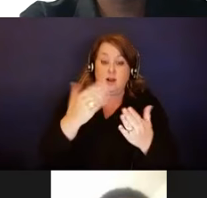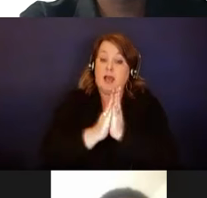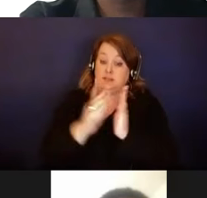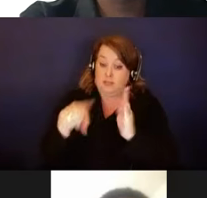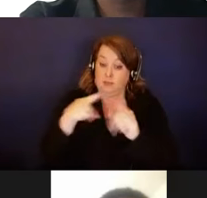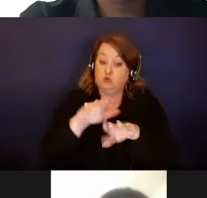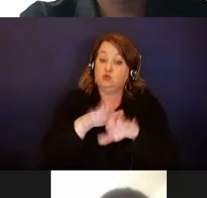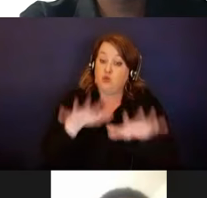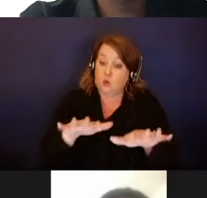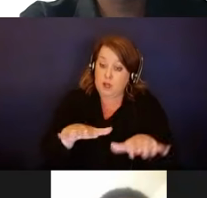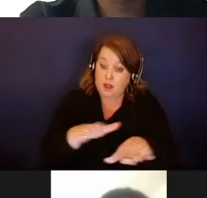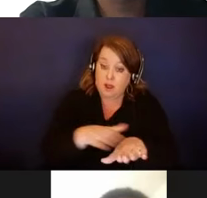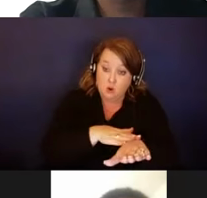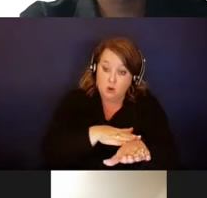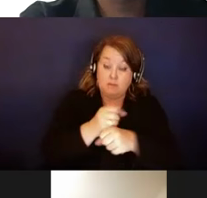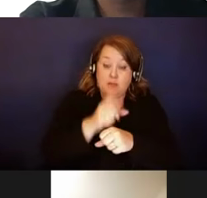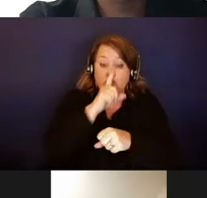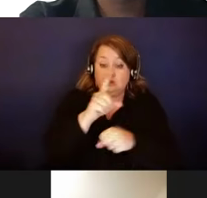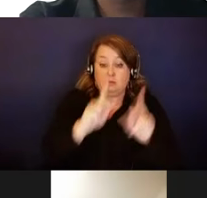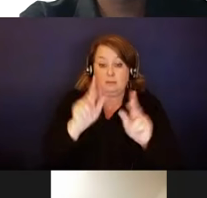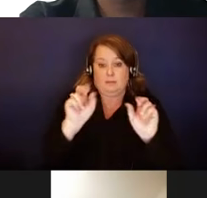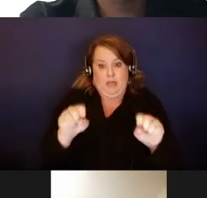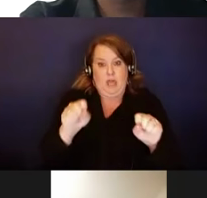sure that people have time to process information.